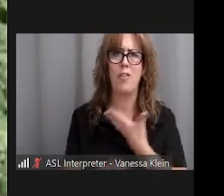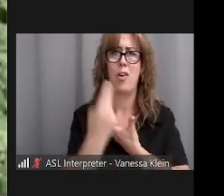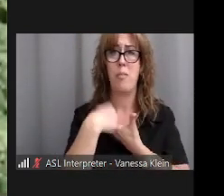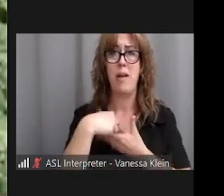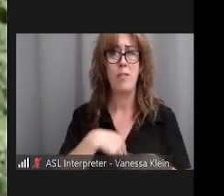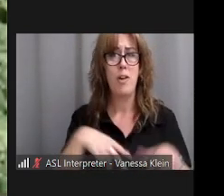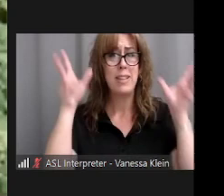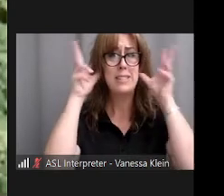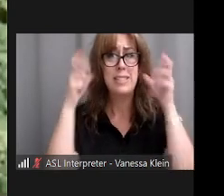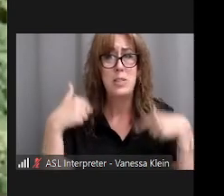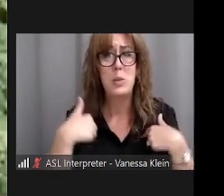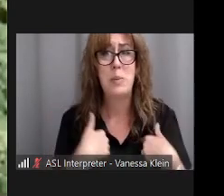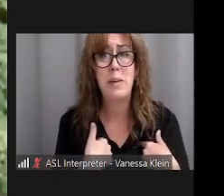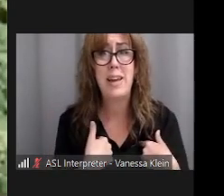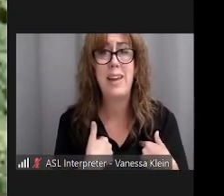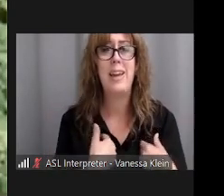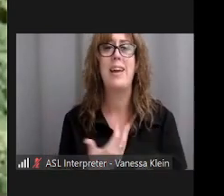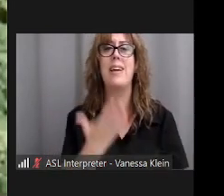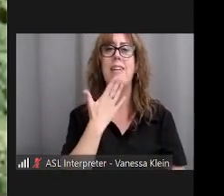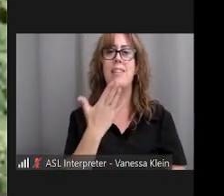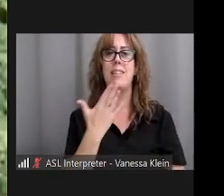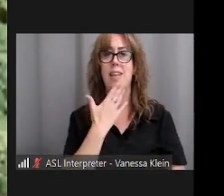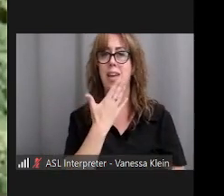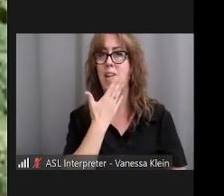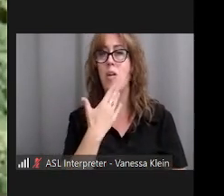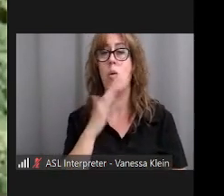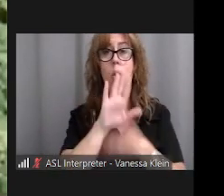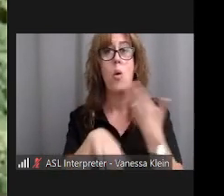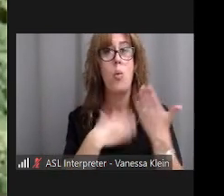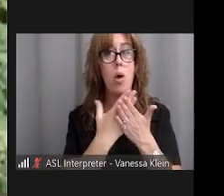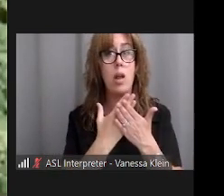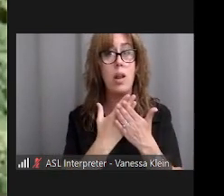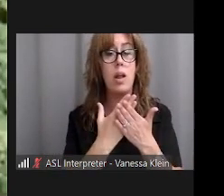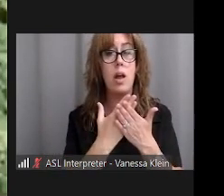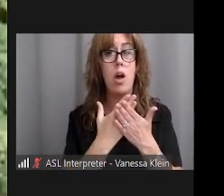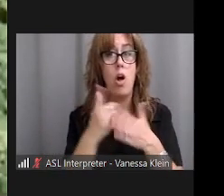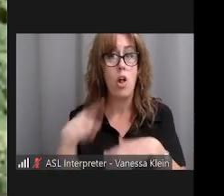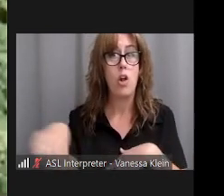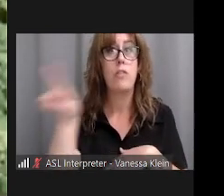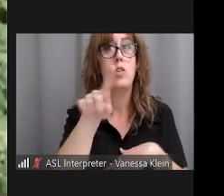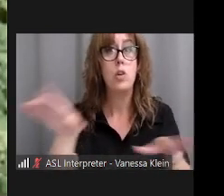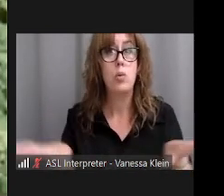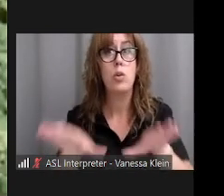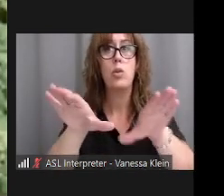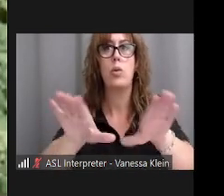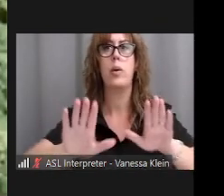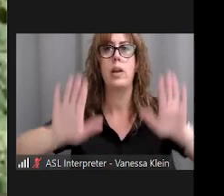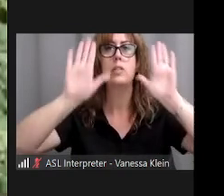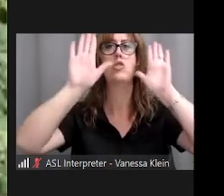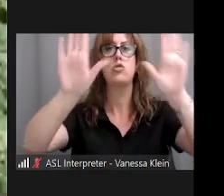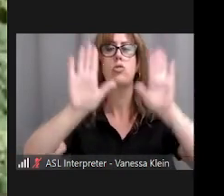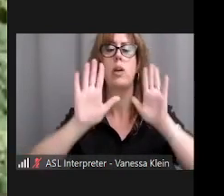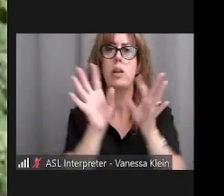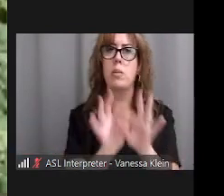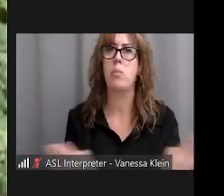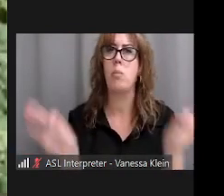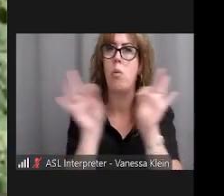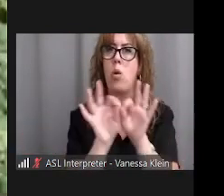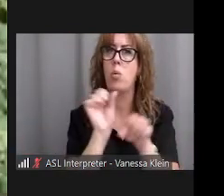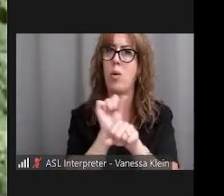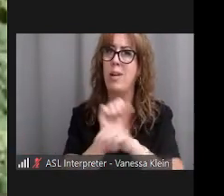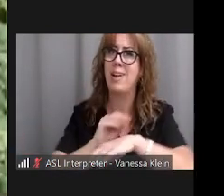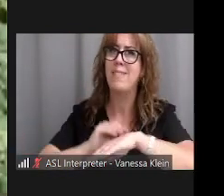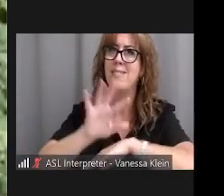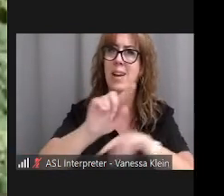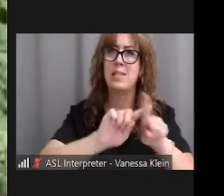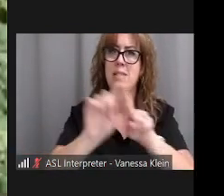for making that space. What you're all doing is such important work and can affect so many communities in such a profound way. So I know this is, in